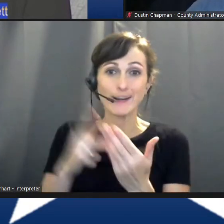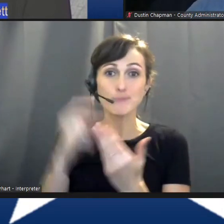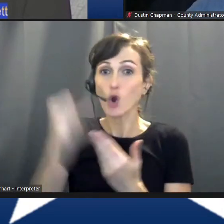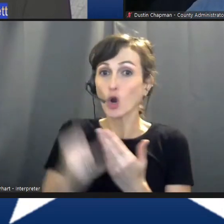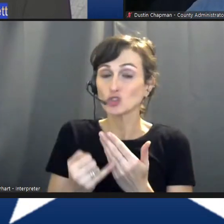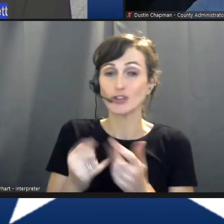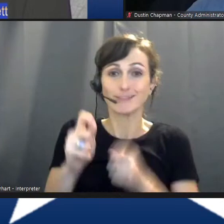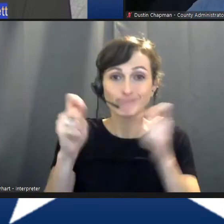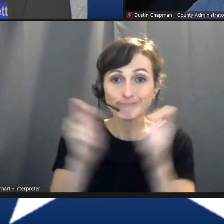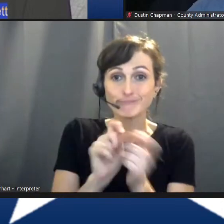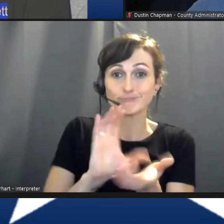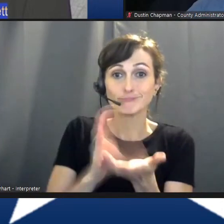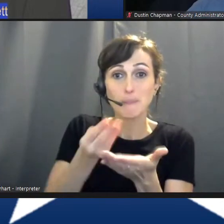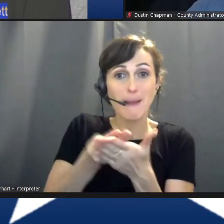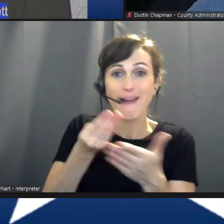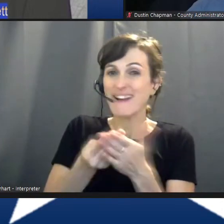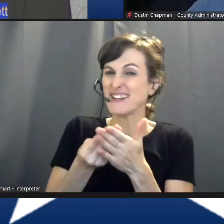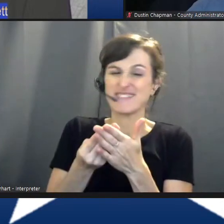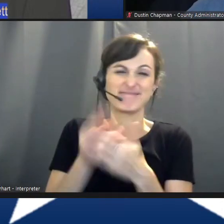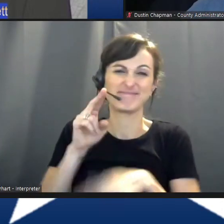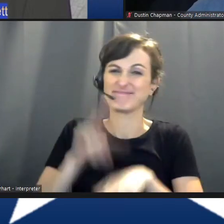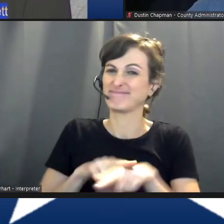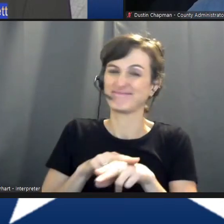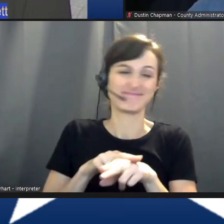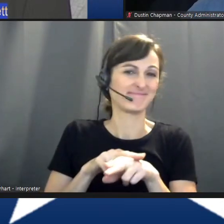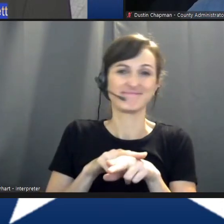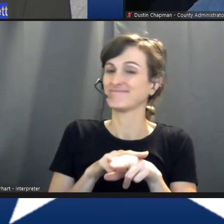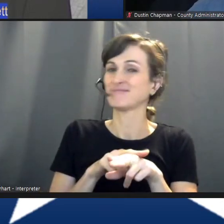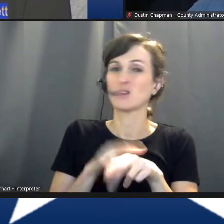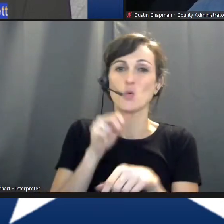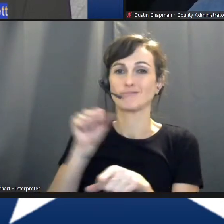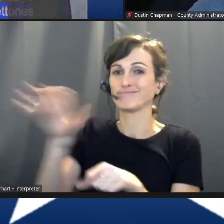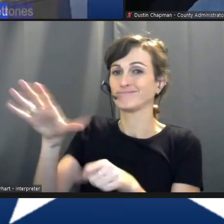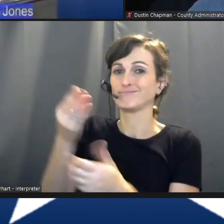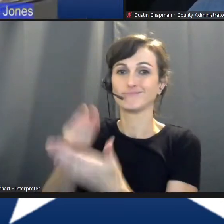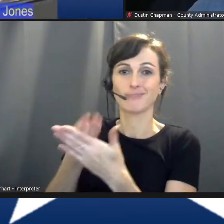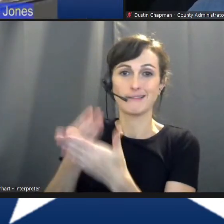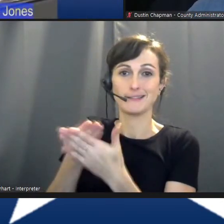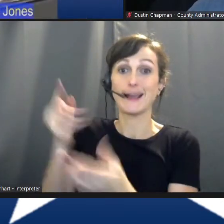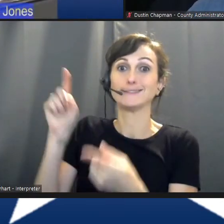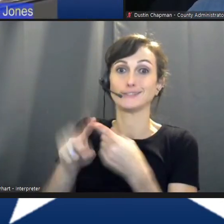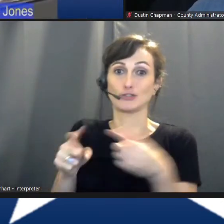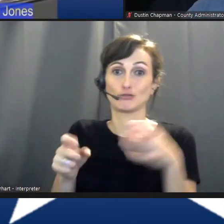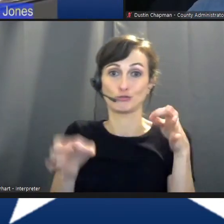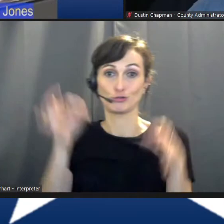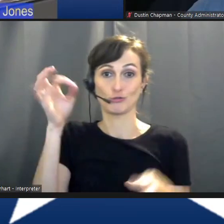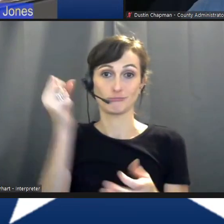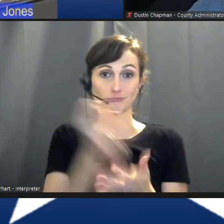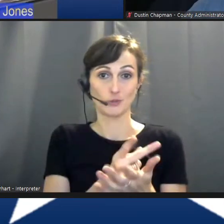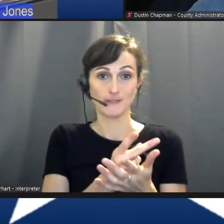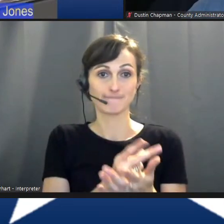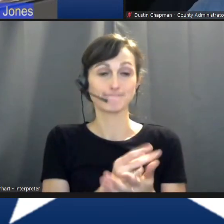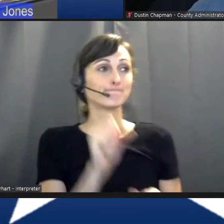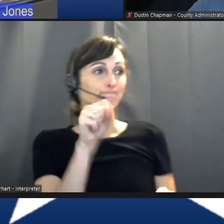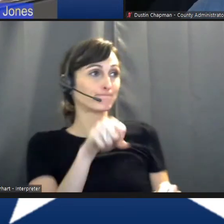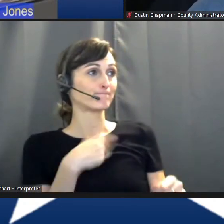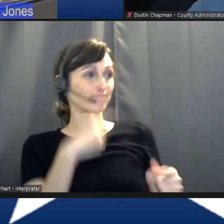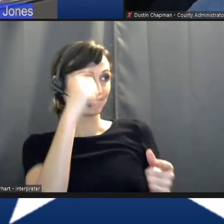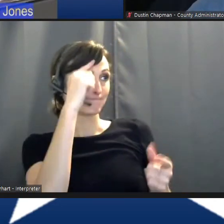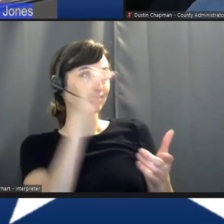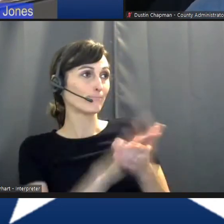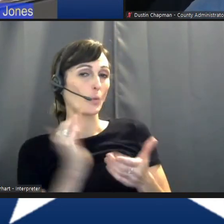without court approval. Right. And I believe that there's going to be another set of